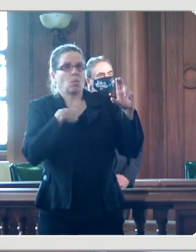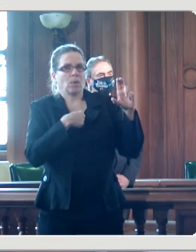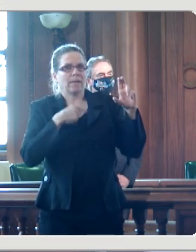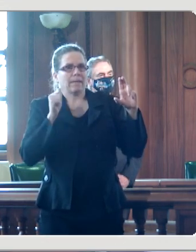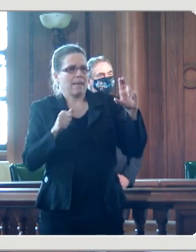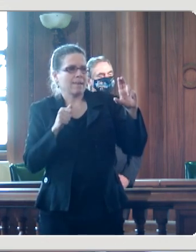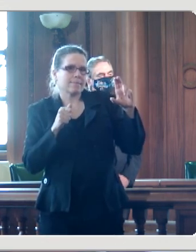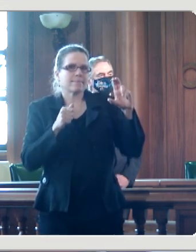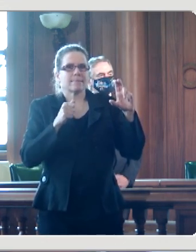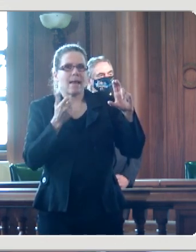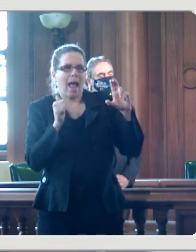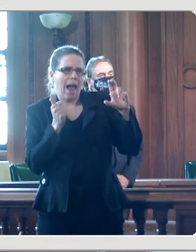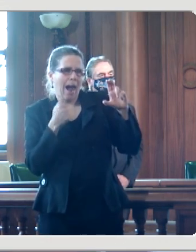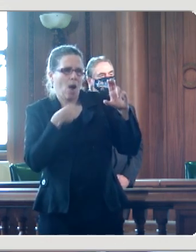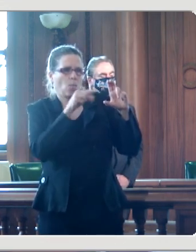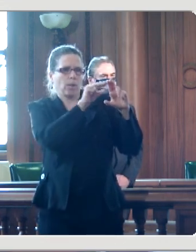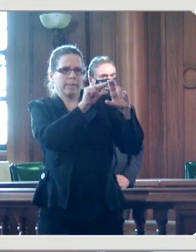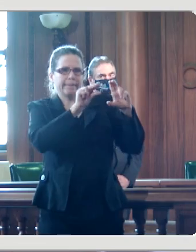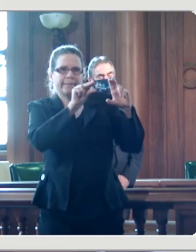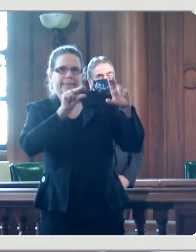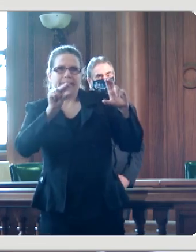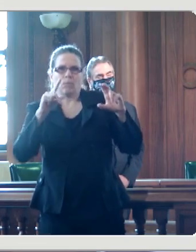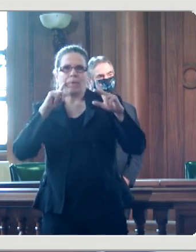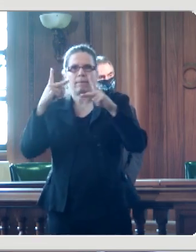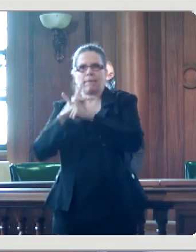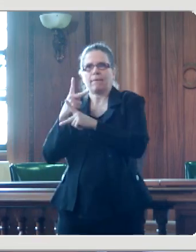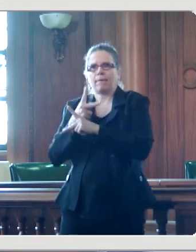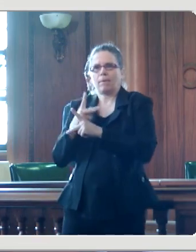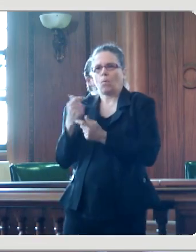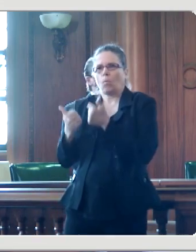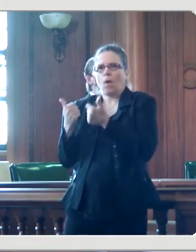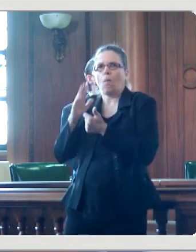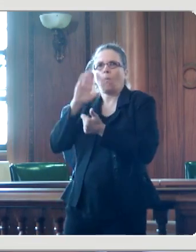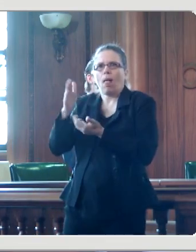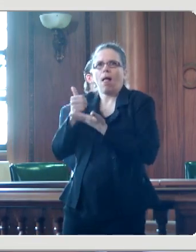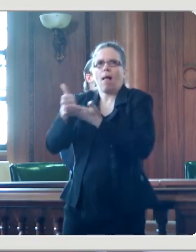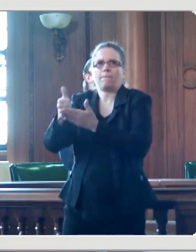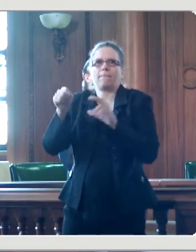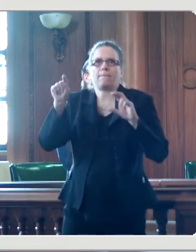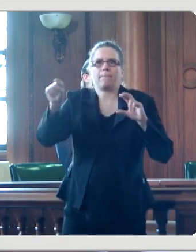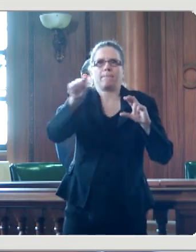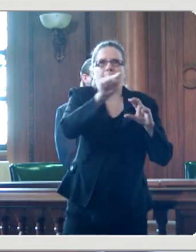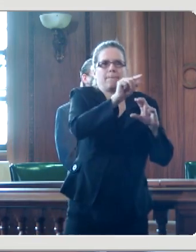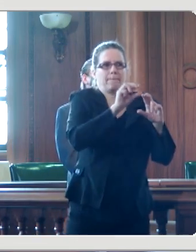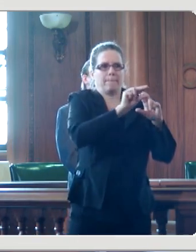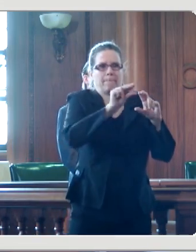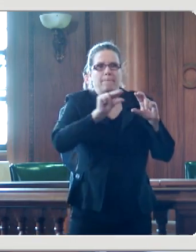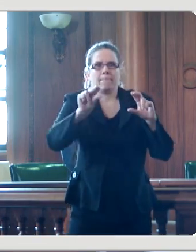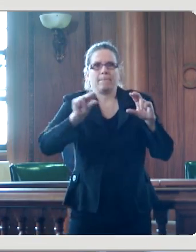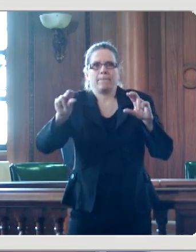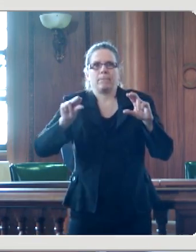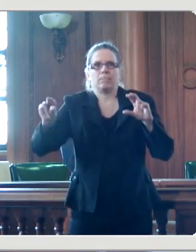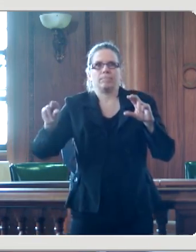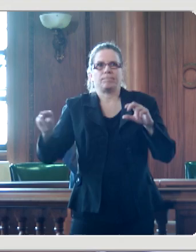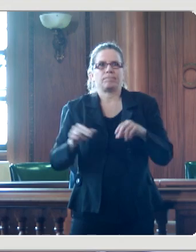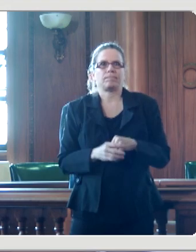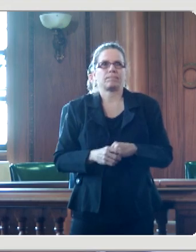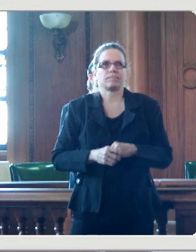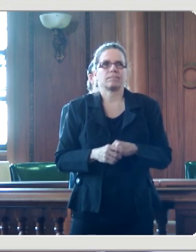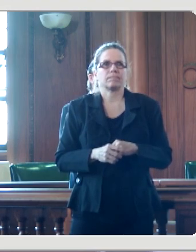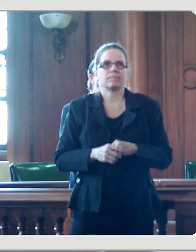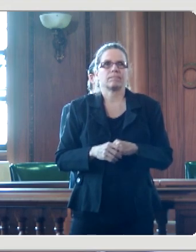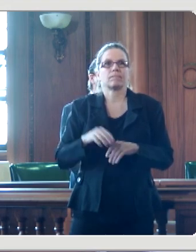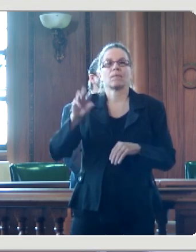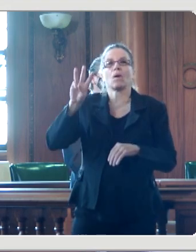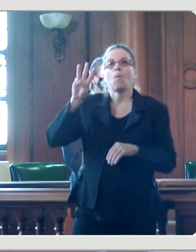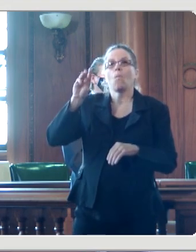bill for additional resources. As the mayor indicated, there is still funding available for mortgage, utility,